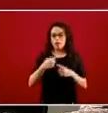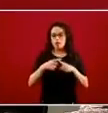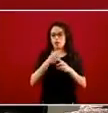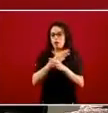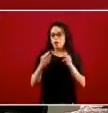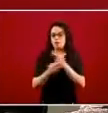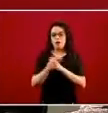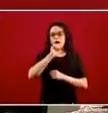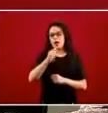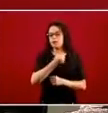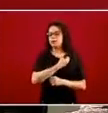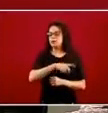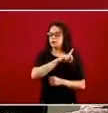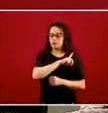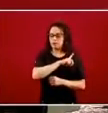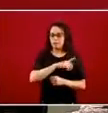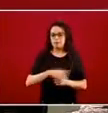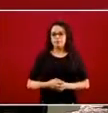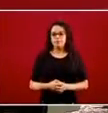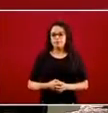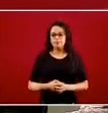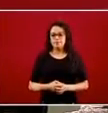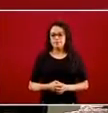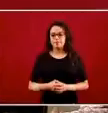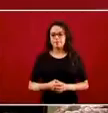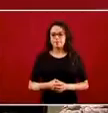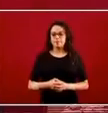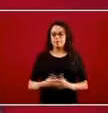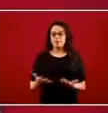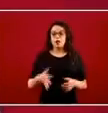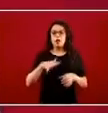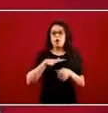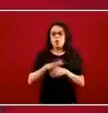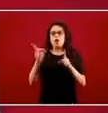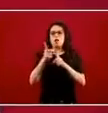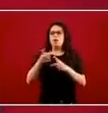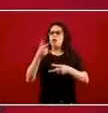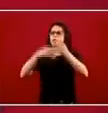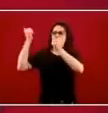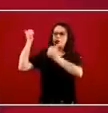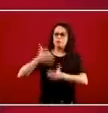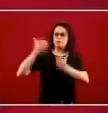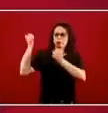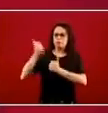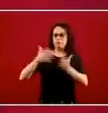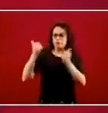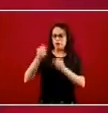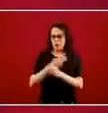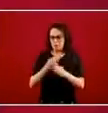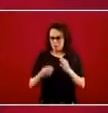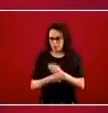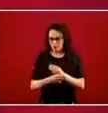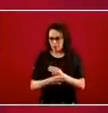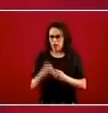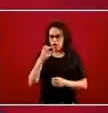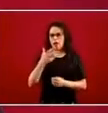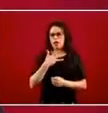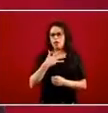splendidly high quality industries. Now we have a set of